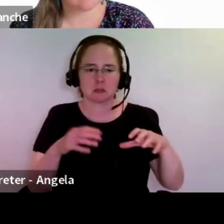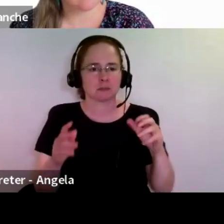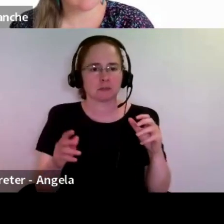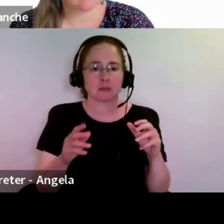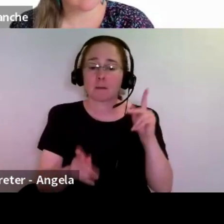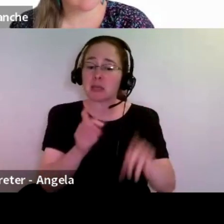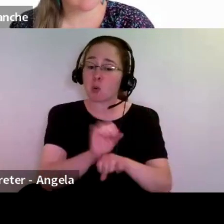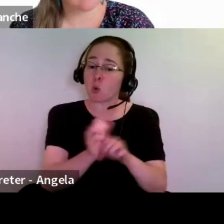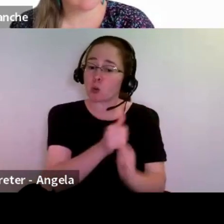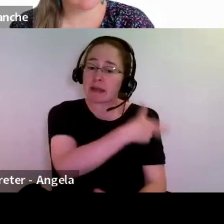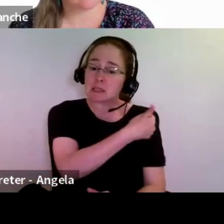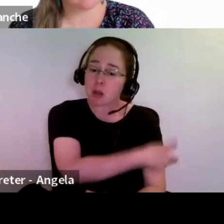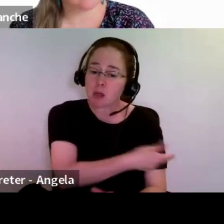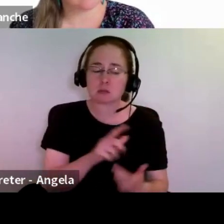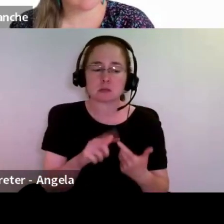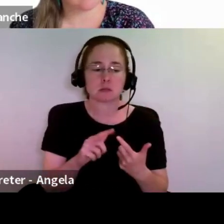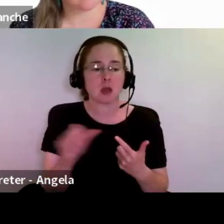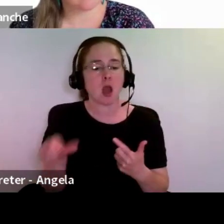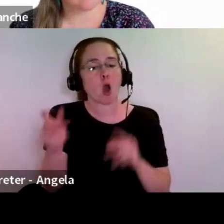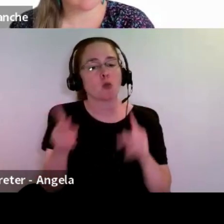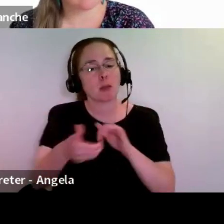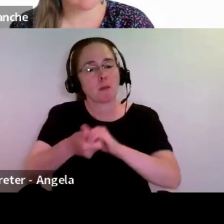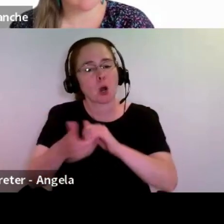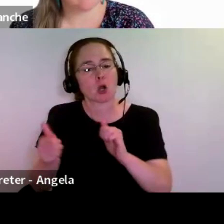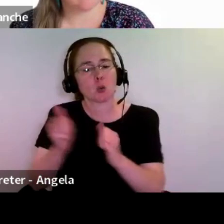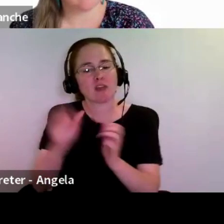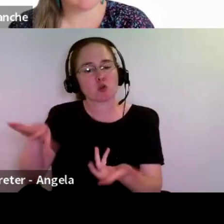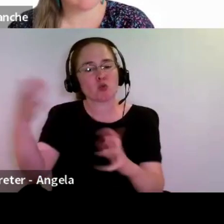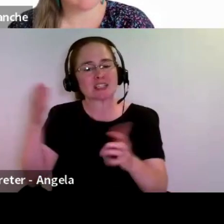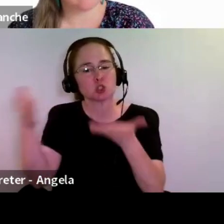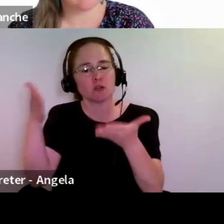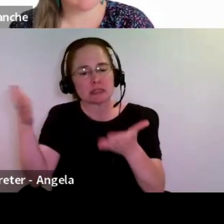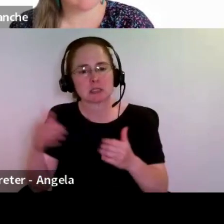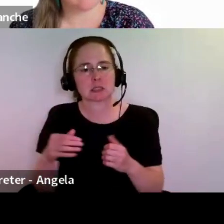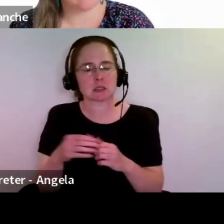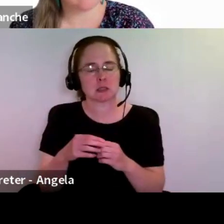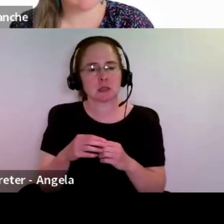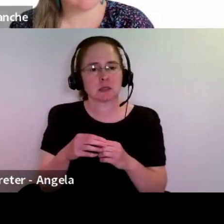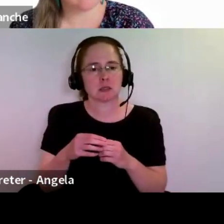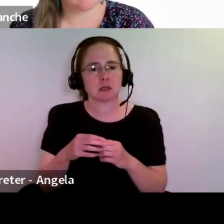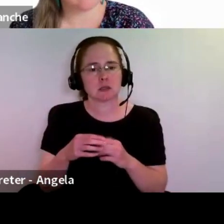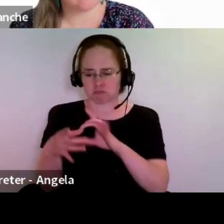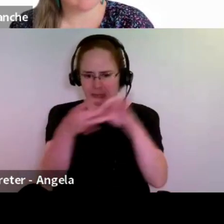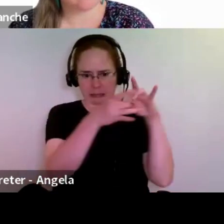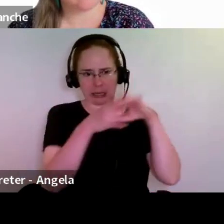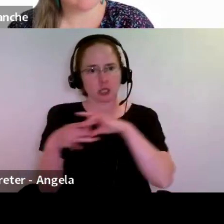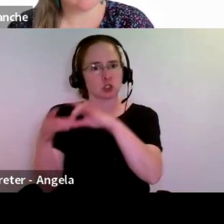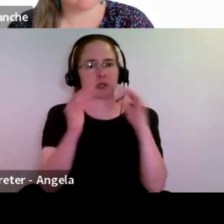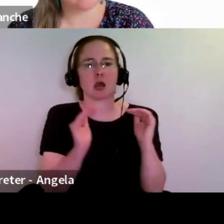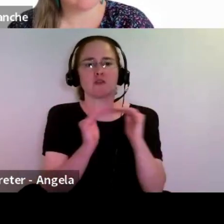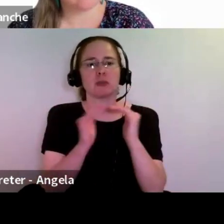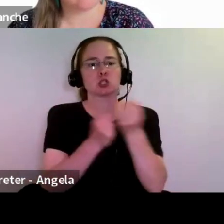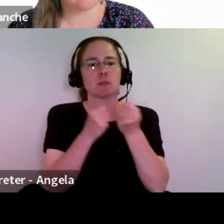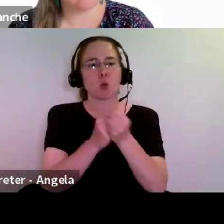work with hospitals. There's some folks that partner in crisis services, and there's this there's this intertwined connection of peer sports